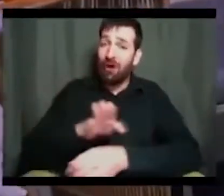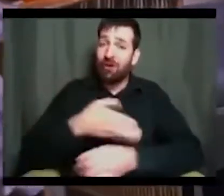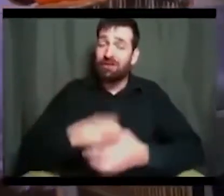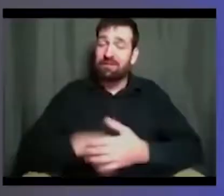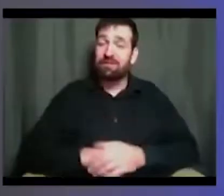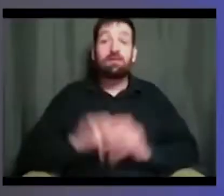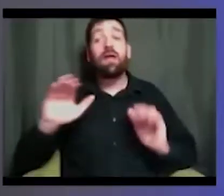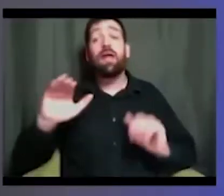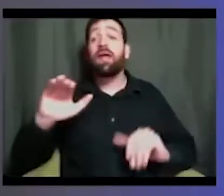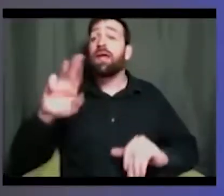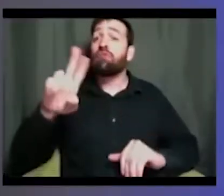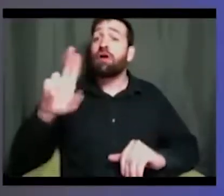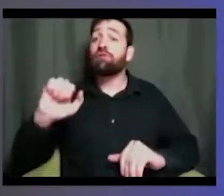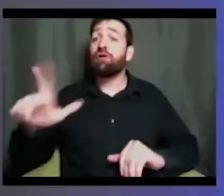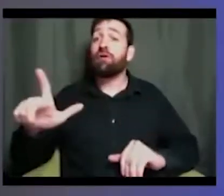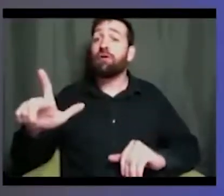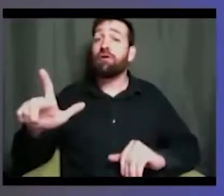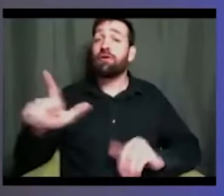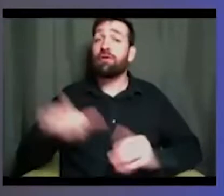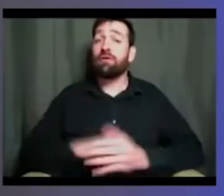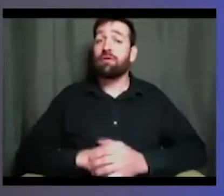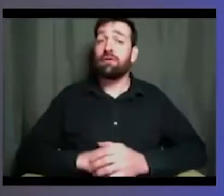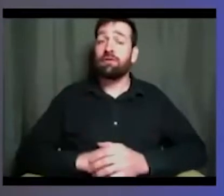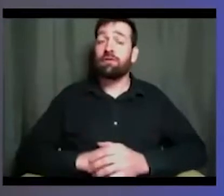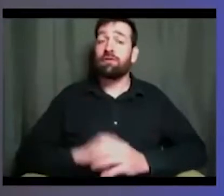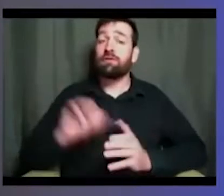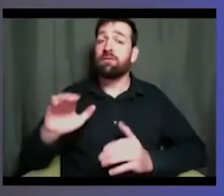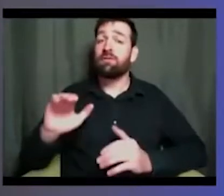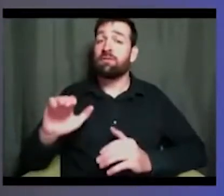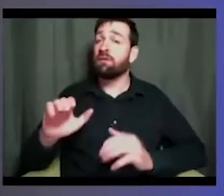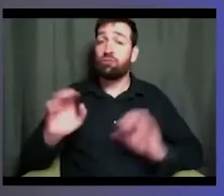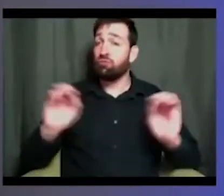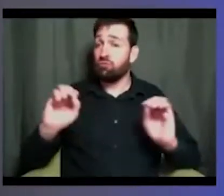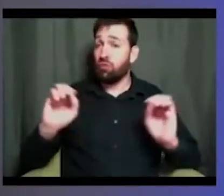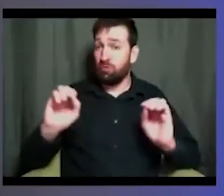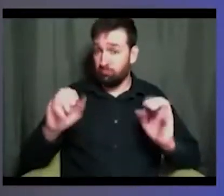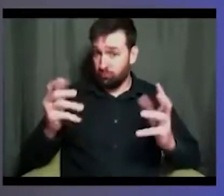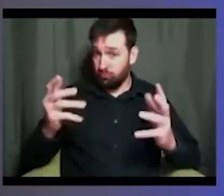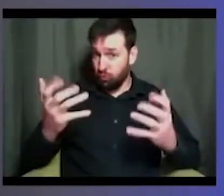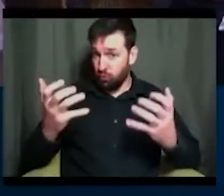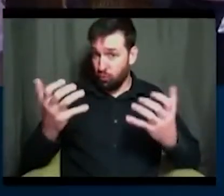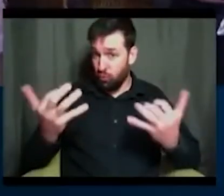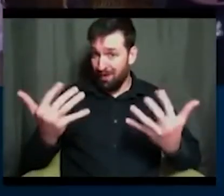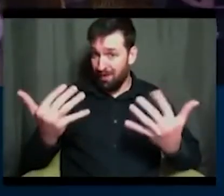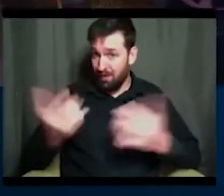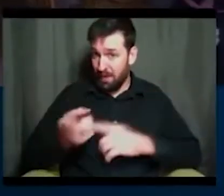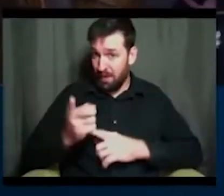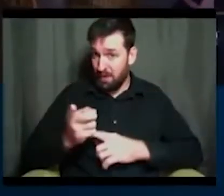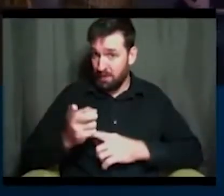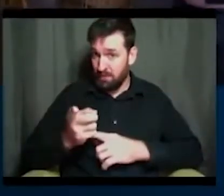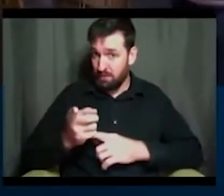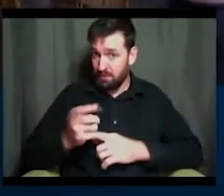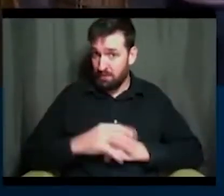Russell. Sorry. Hey, no one's doing anything. Do you want to wait just a few moments? Yeah.